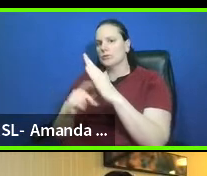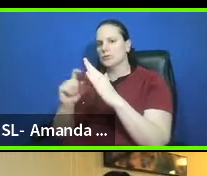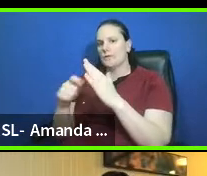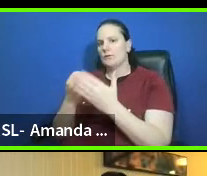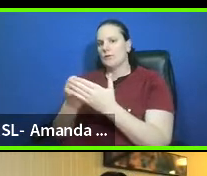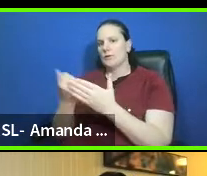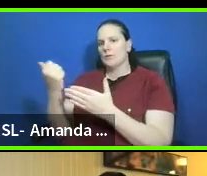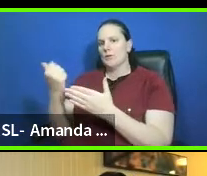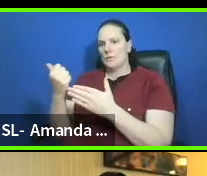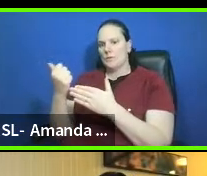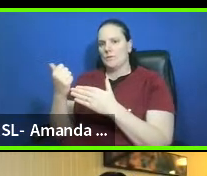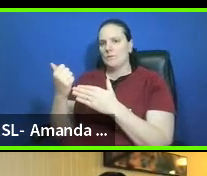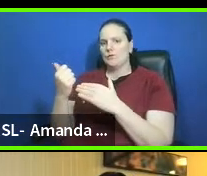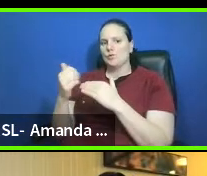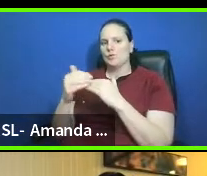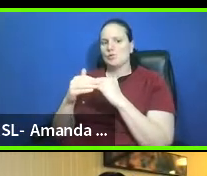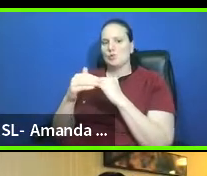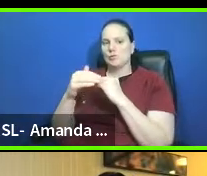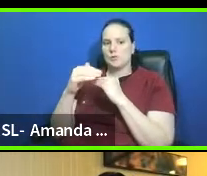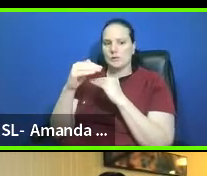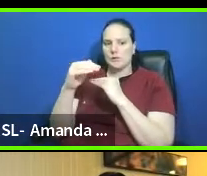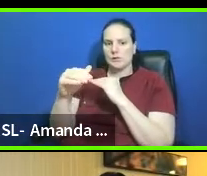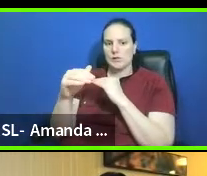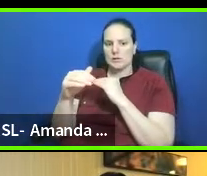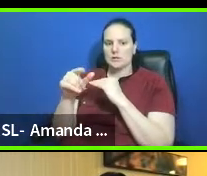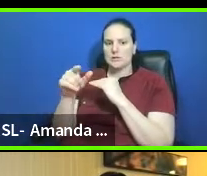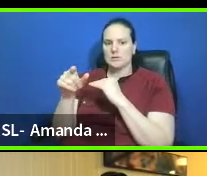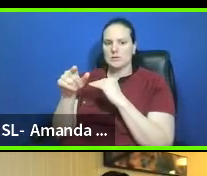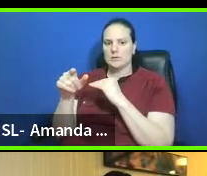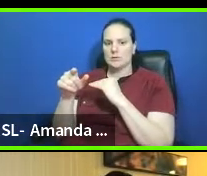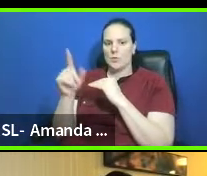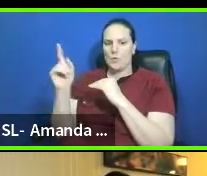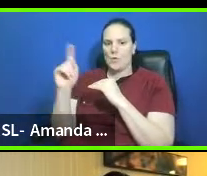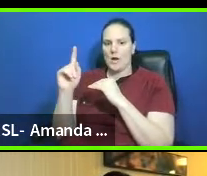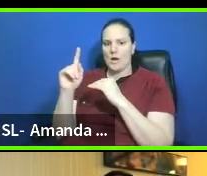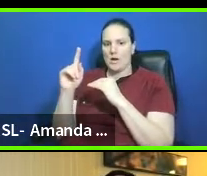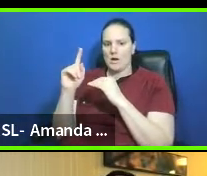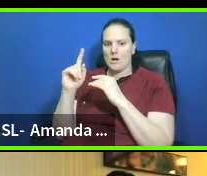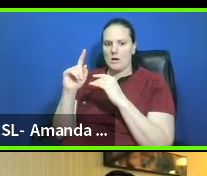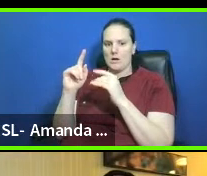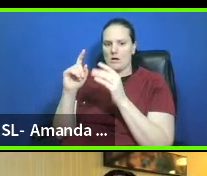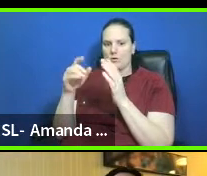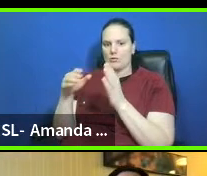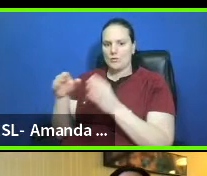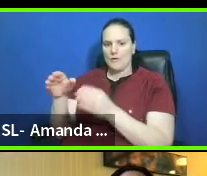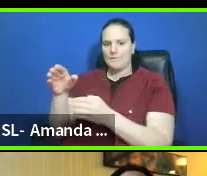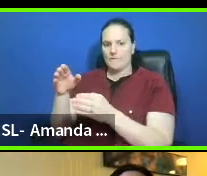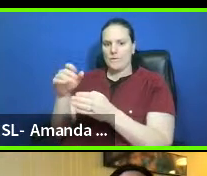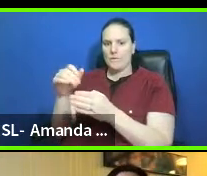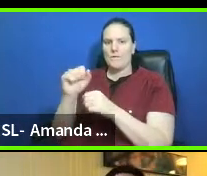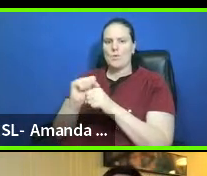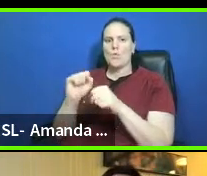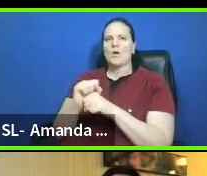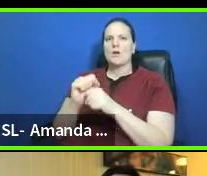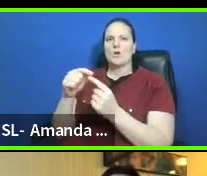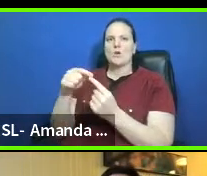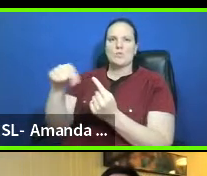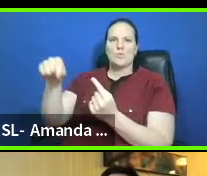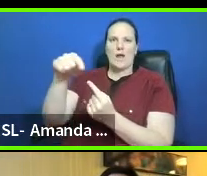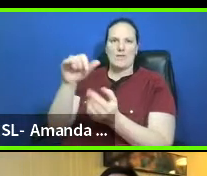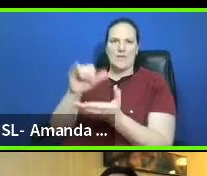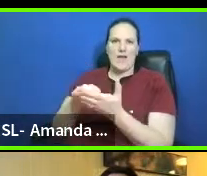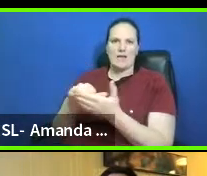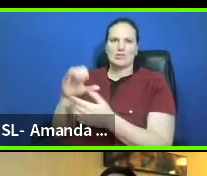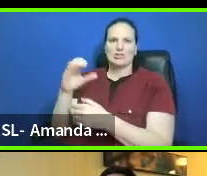existing piers below where they would dredge. So there'll be some localized work around those, but